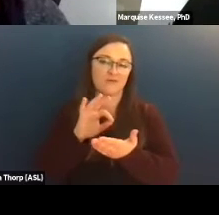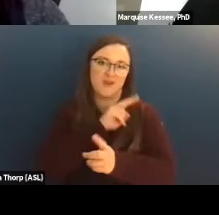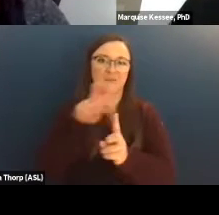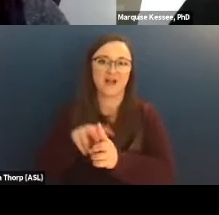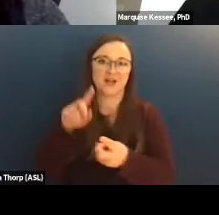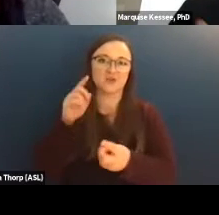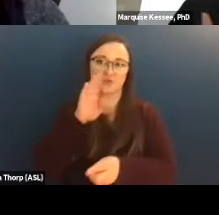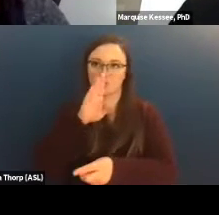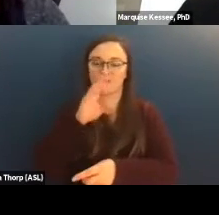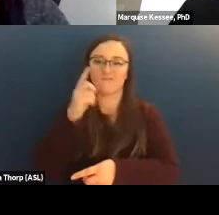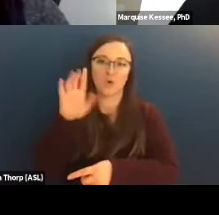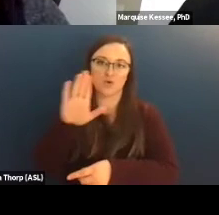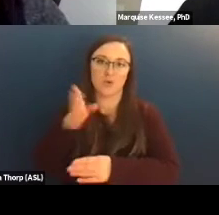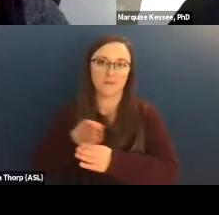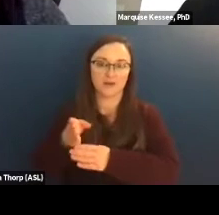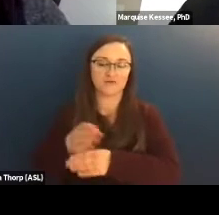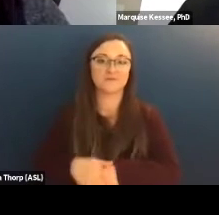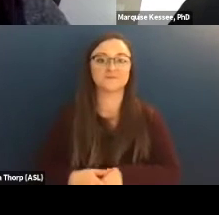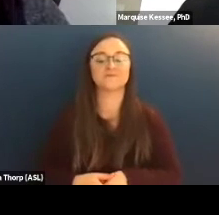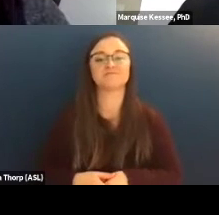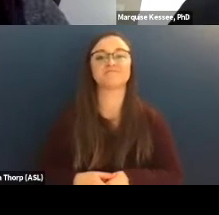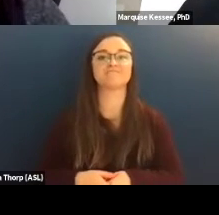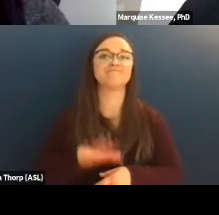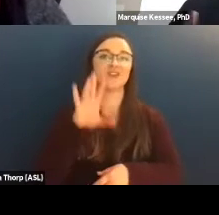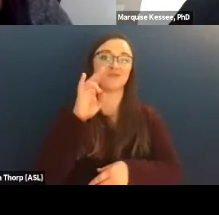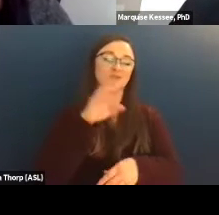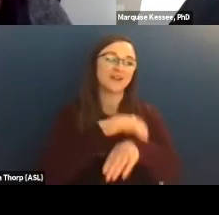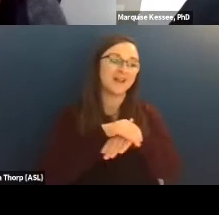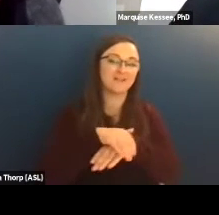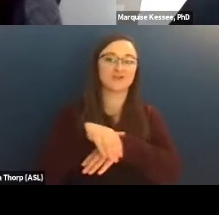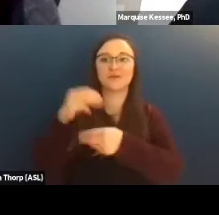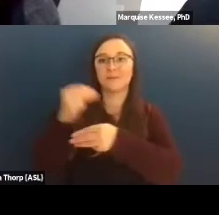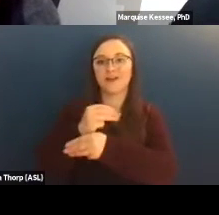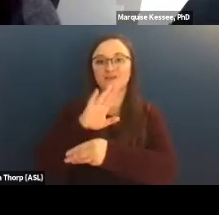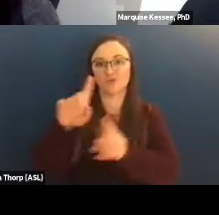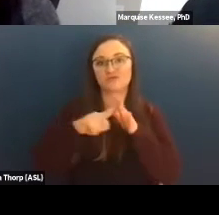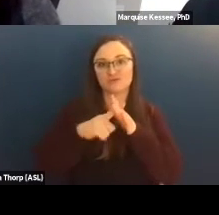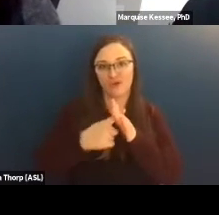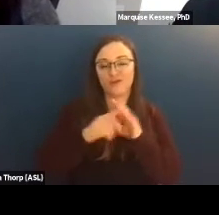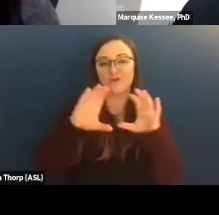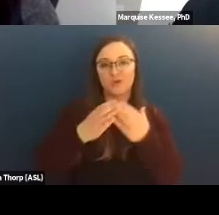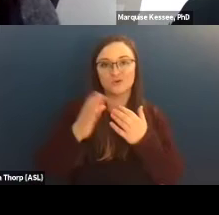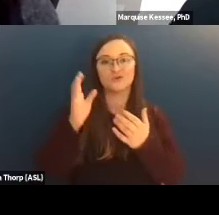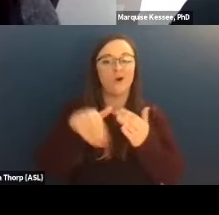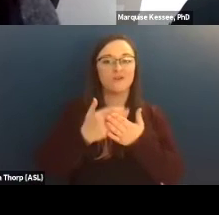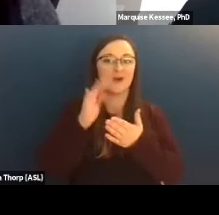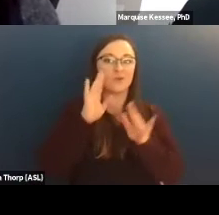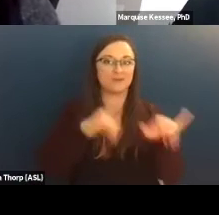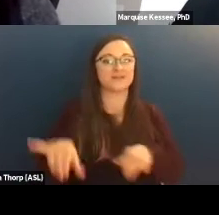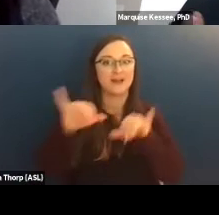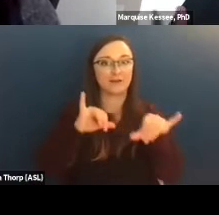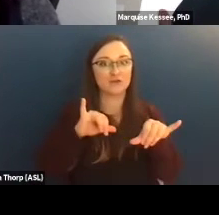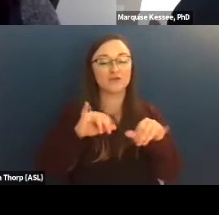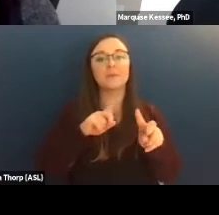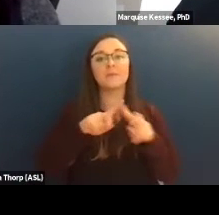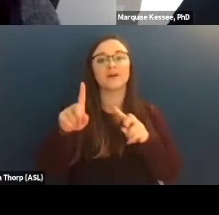major. Naturally, your freshman English, your freshman math, your gateway courses, all of that will be standardized. But as you get into